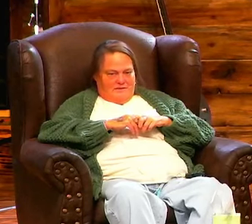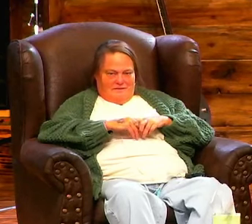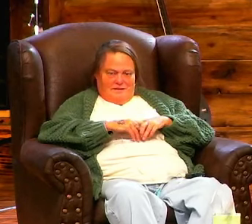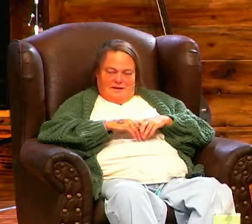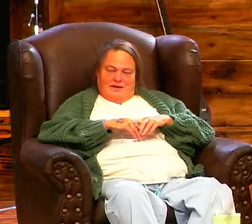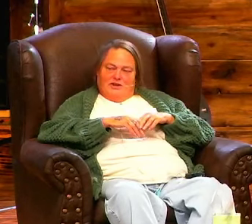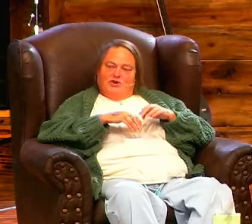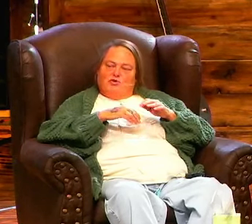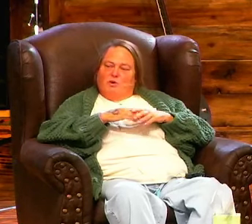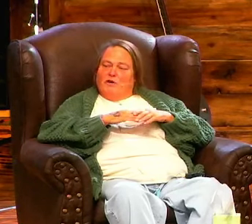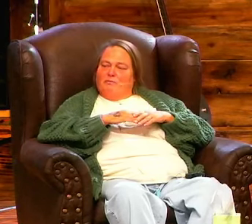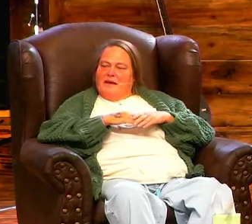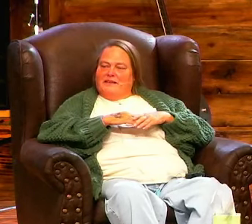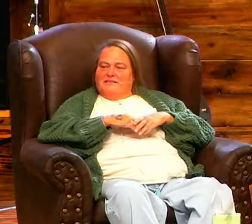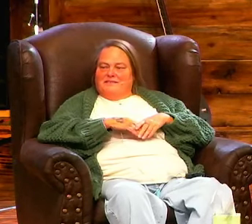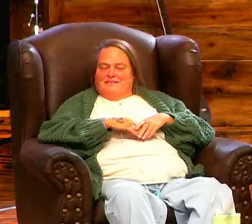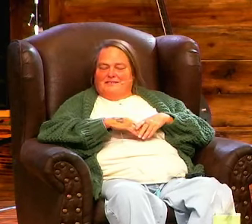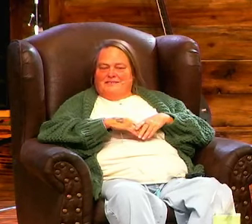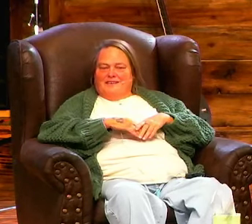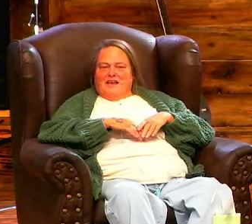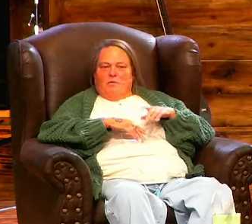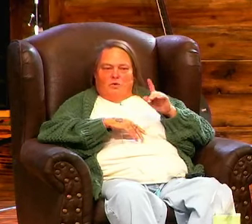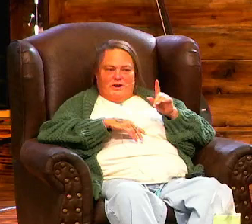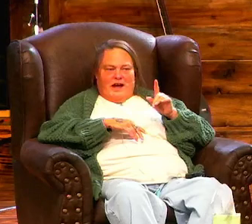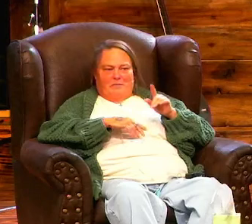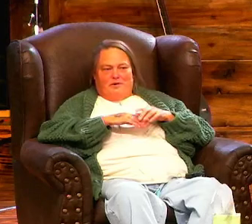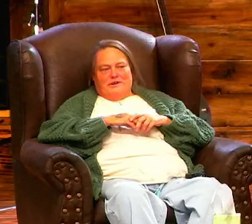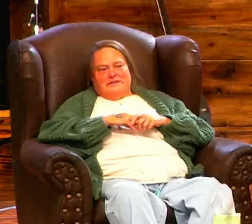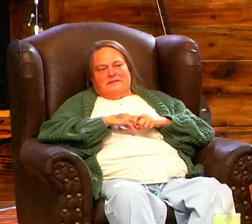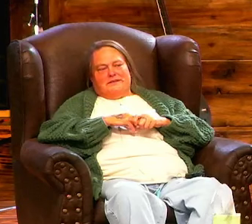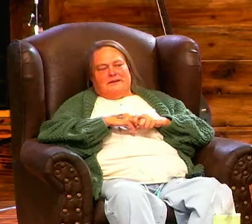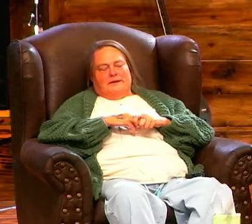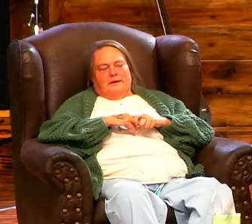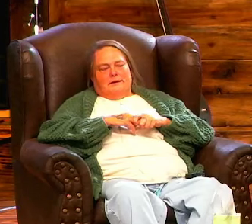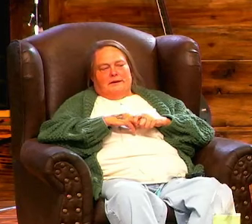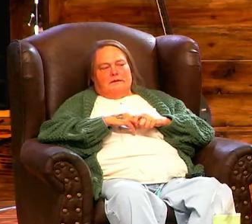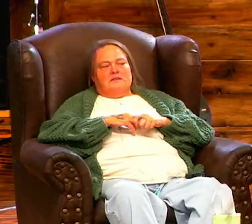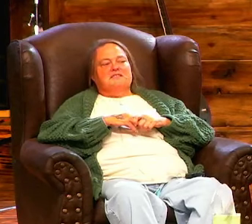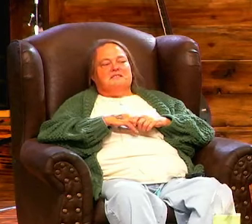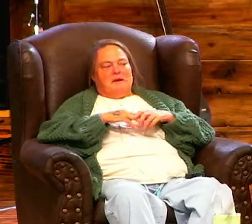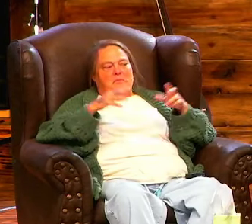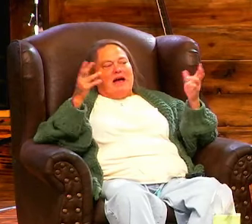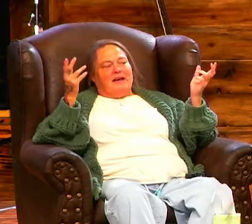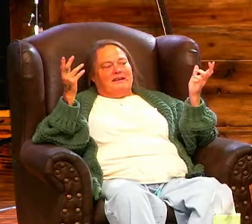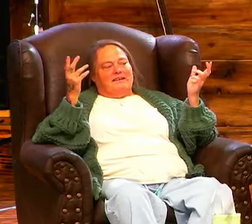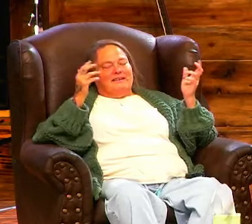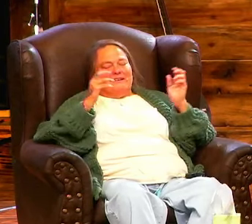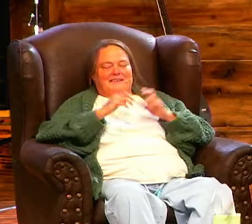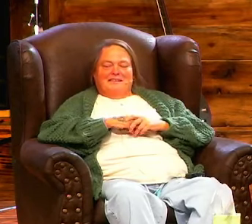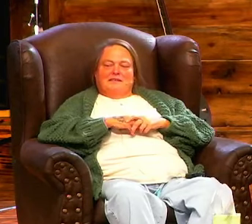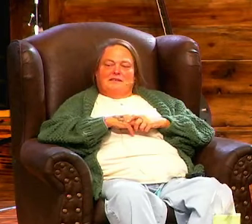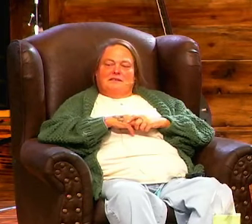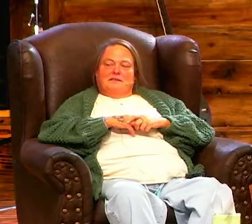13, 12 maidens, and one high priest. Let's think back.